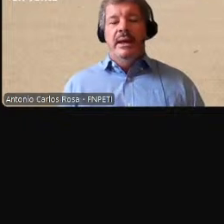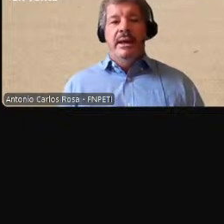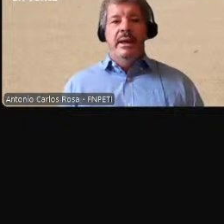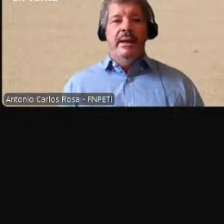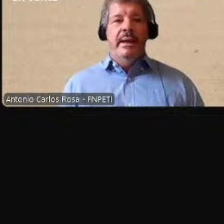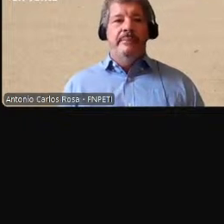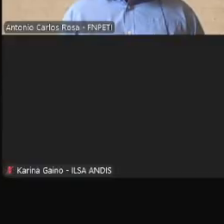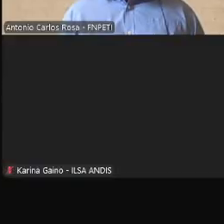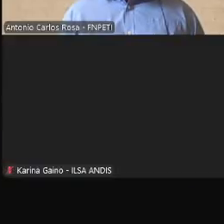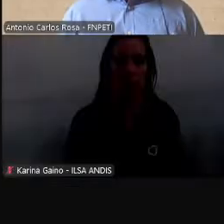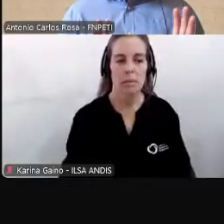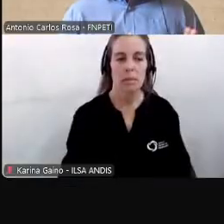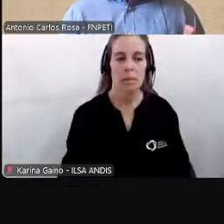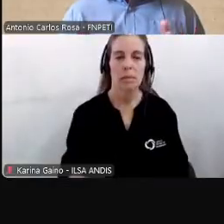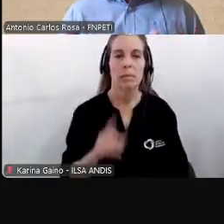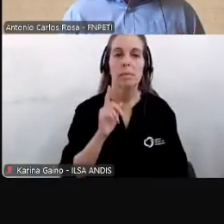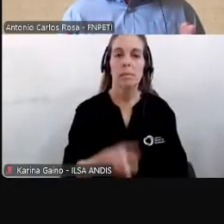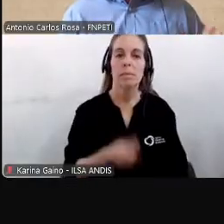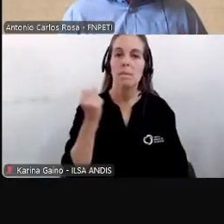why